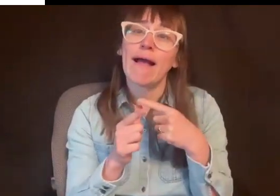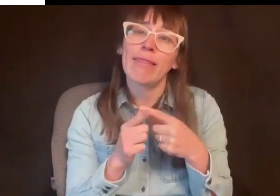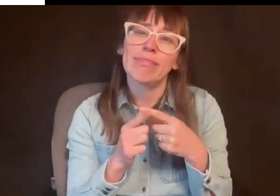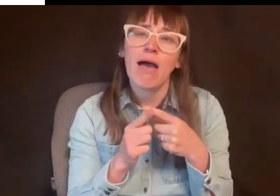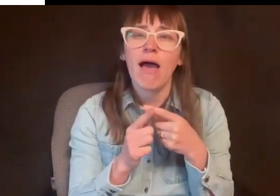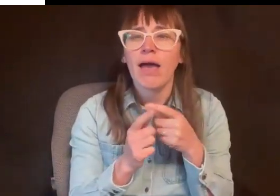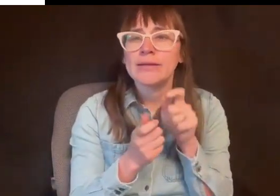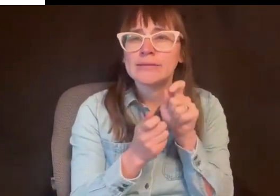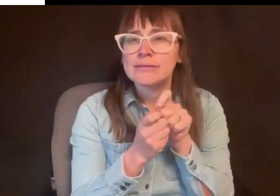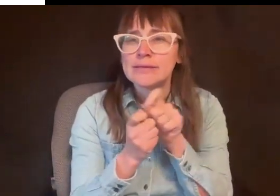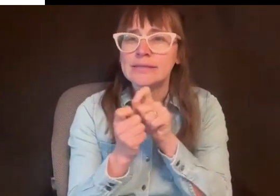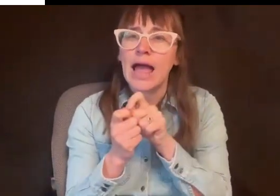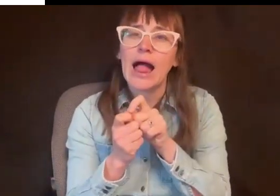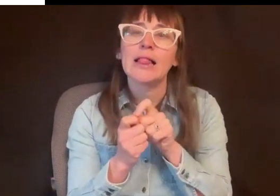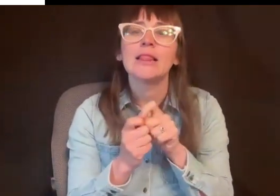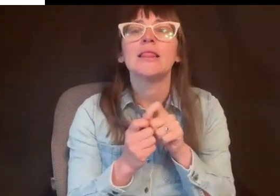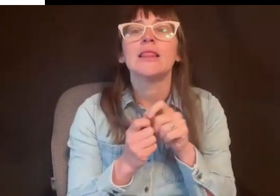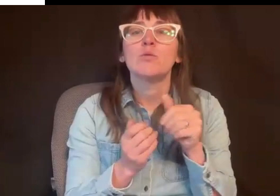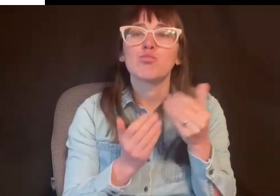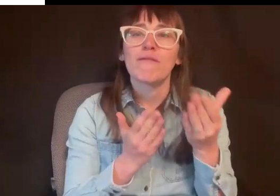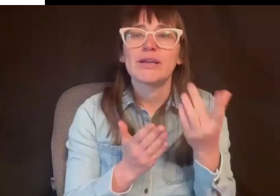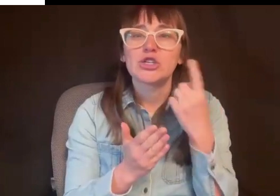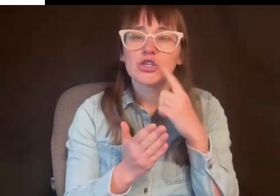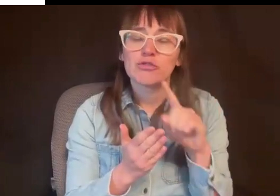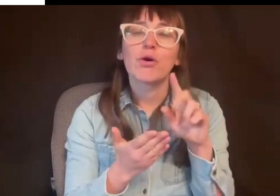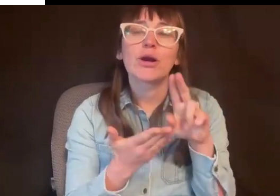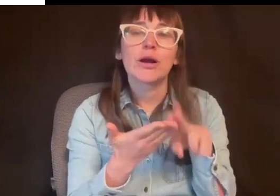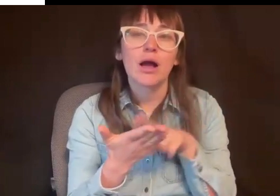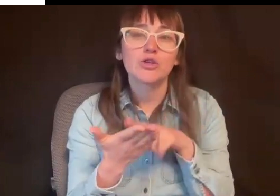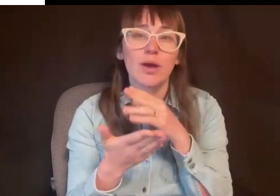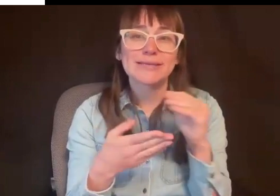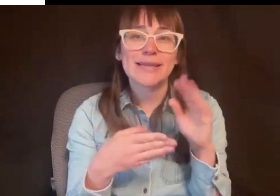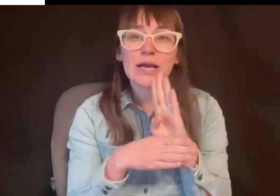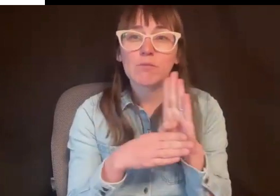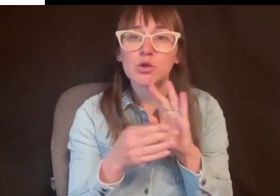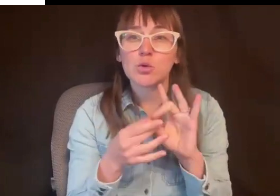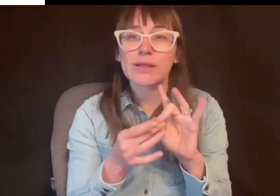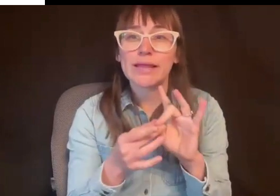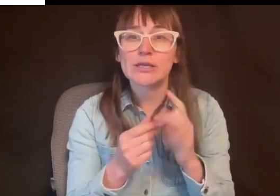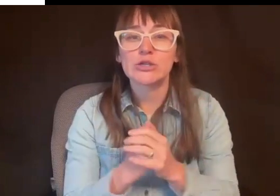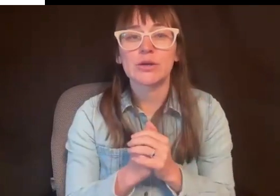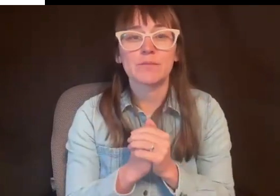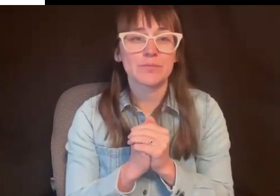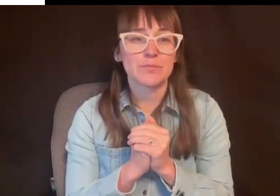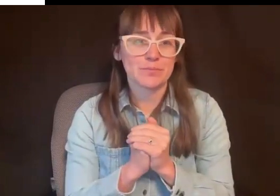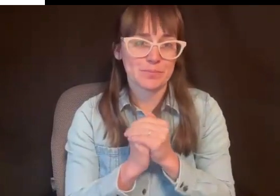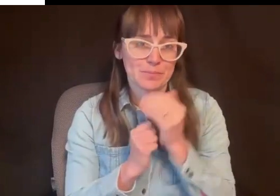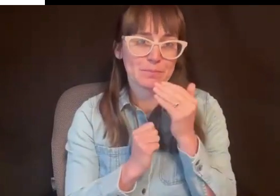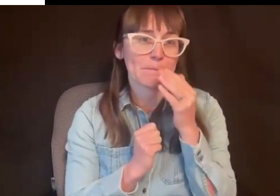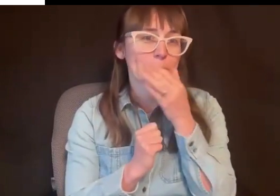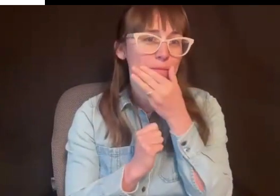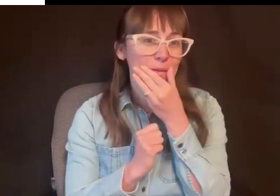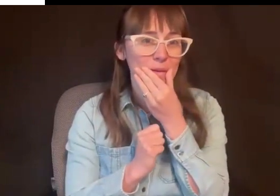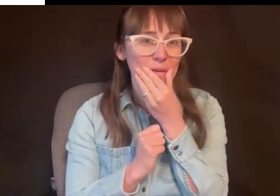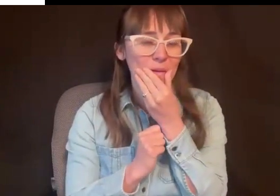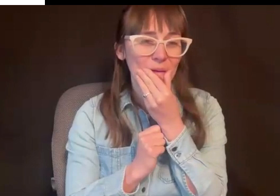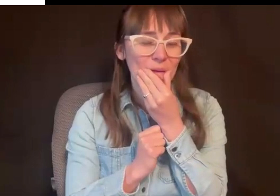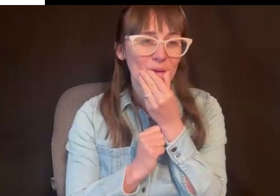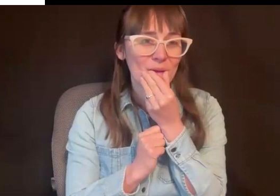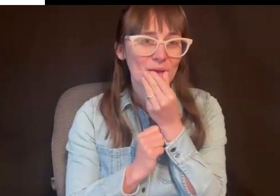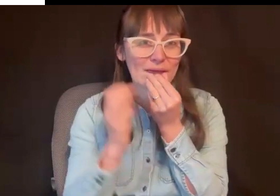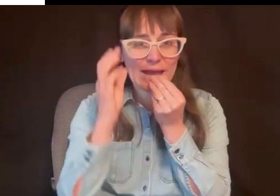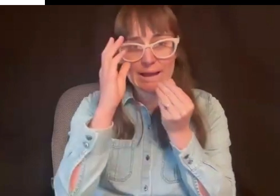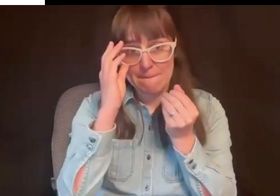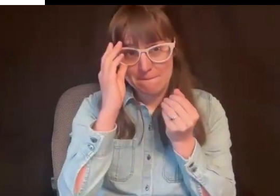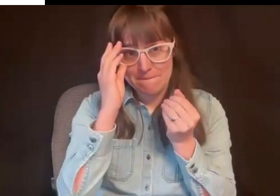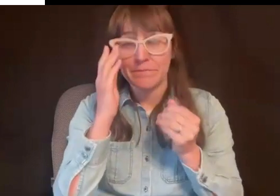provisions related to contracts and commercial relationships. So let's go forward to the next slide. Just